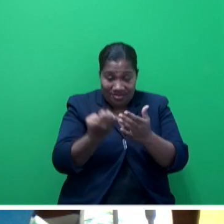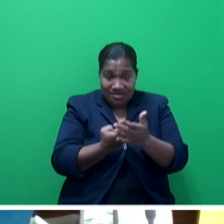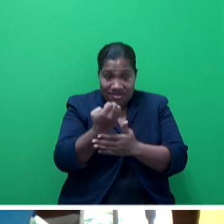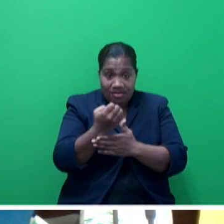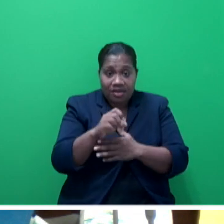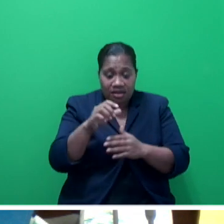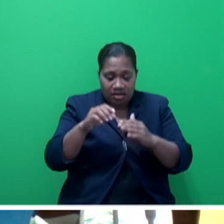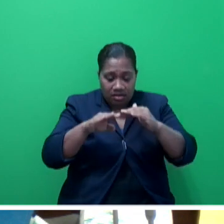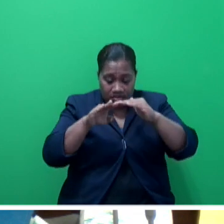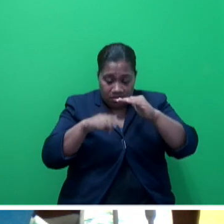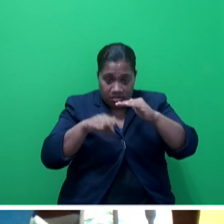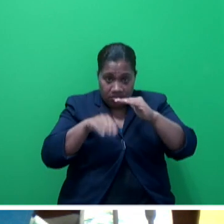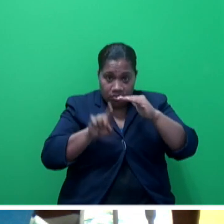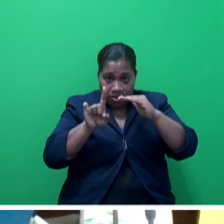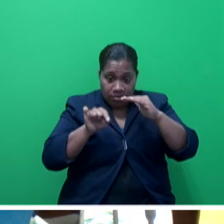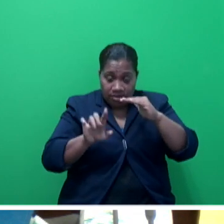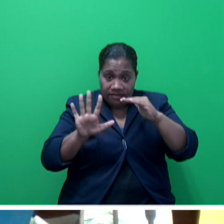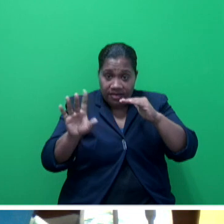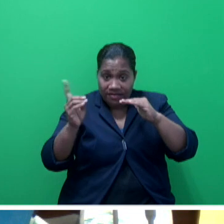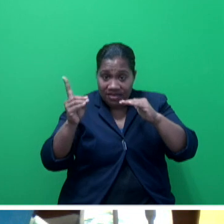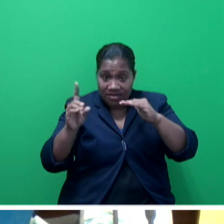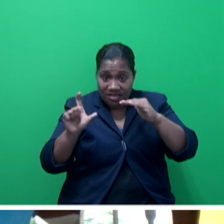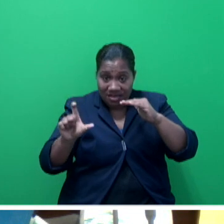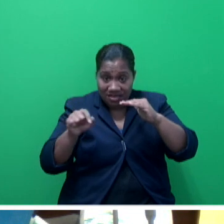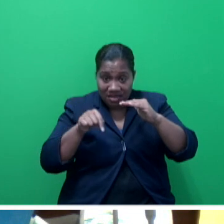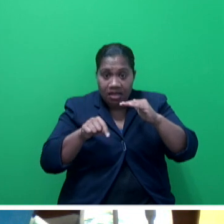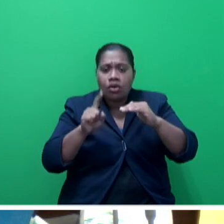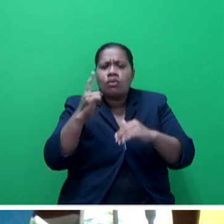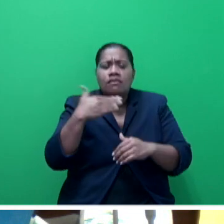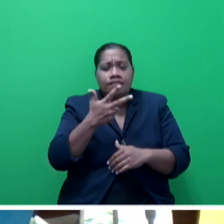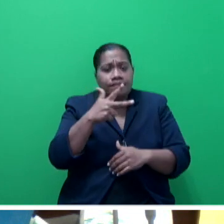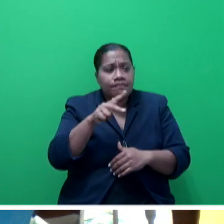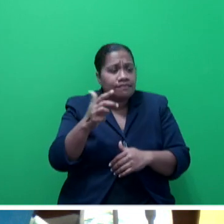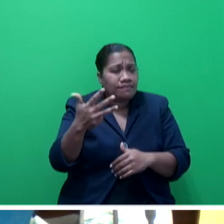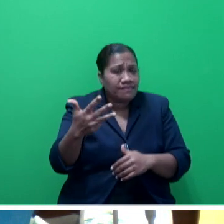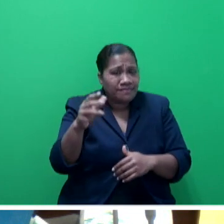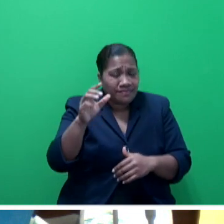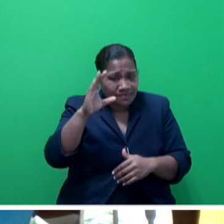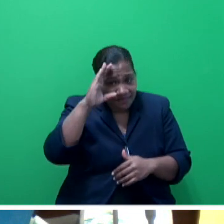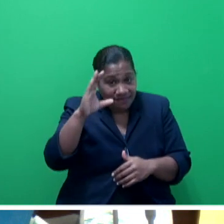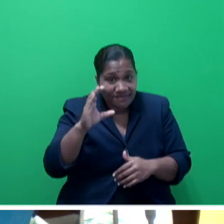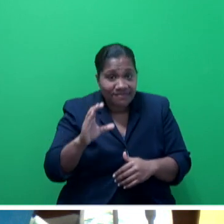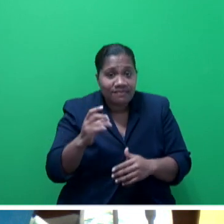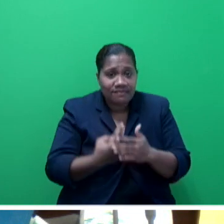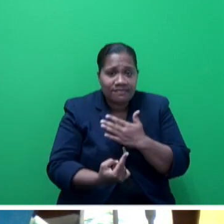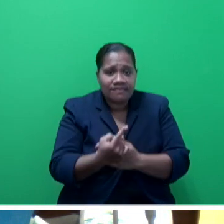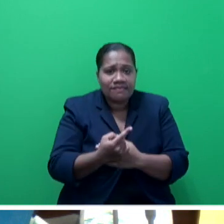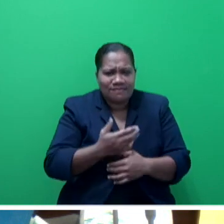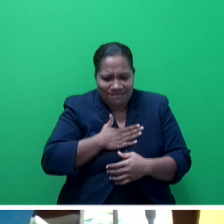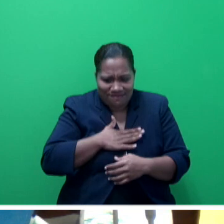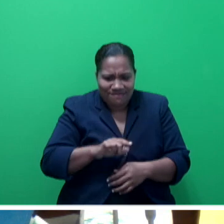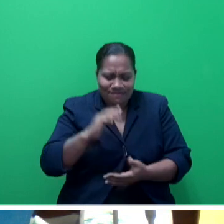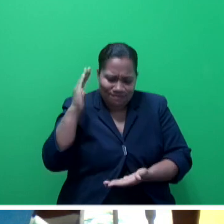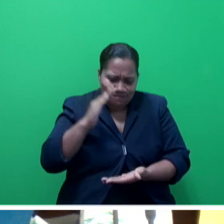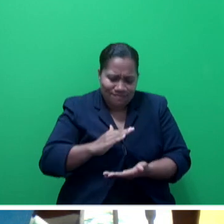1.5 degrees Celsius, 189 countries that are party to the Paris Agreement are required to reduce their greenhouse